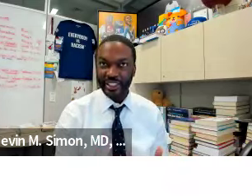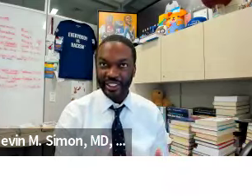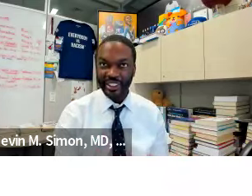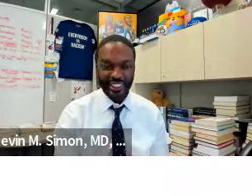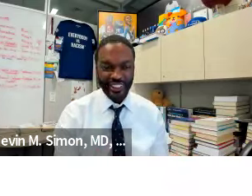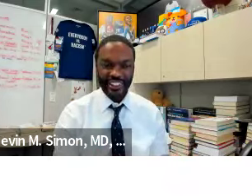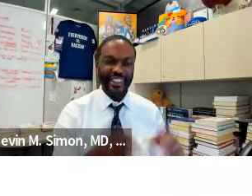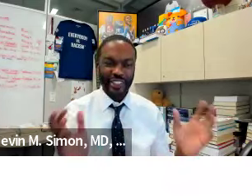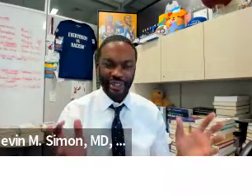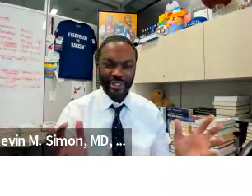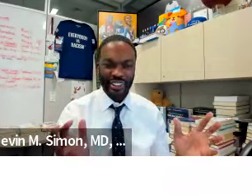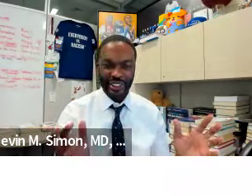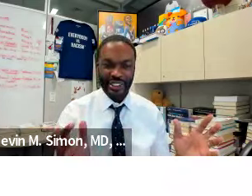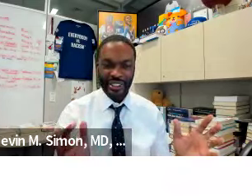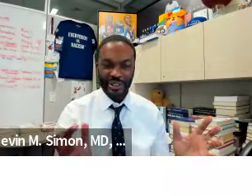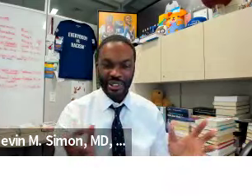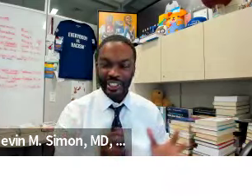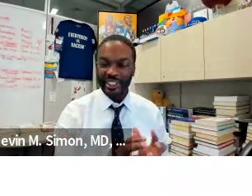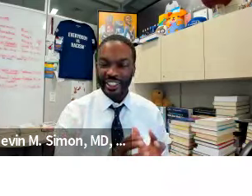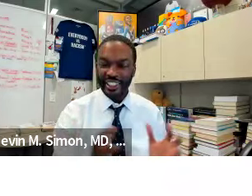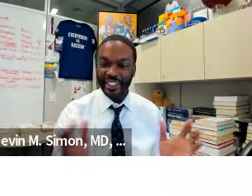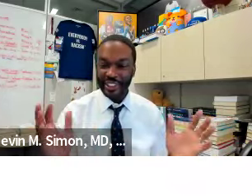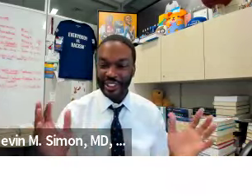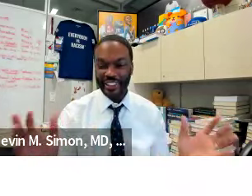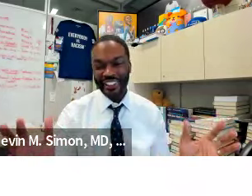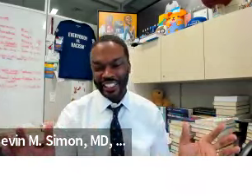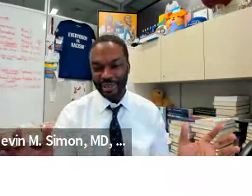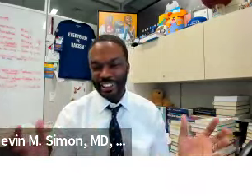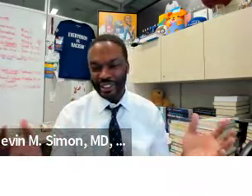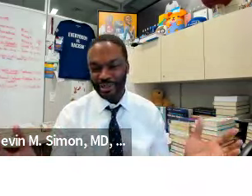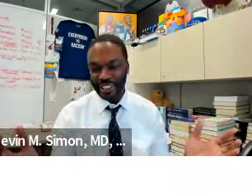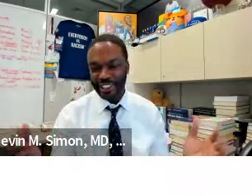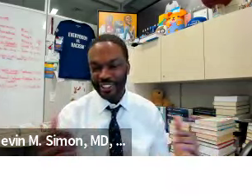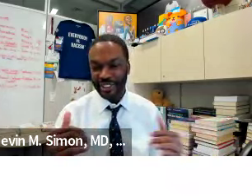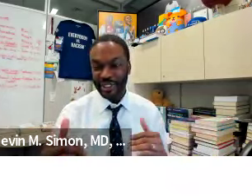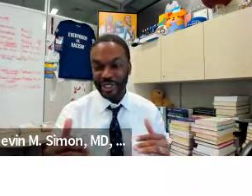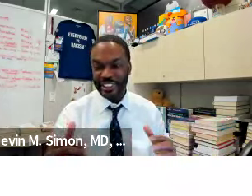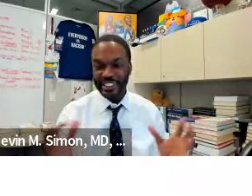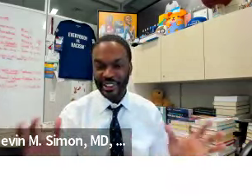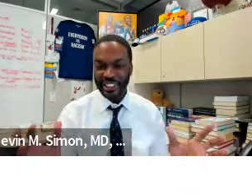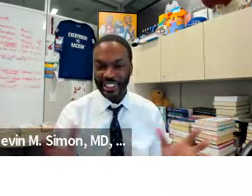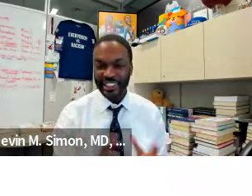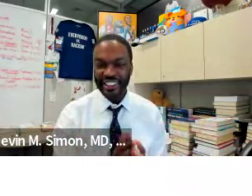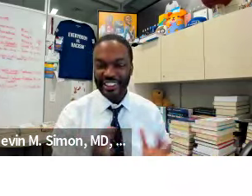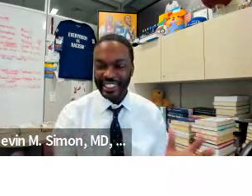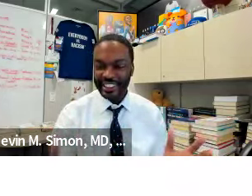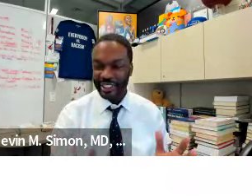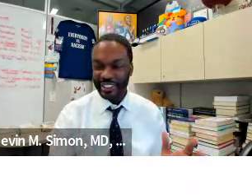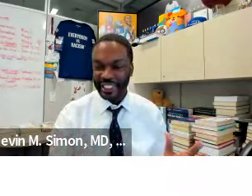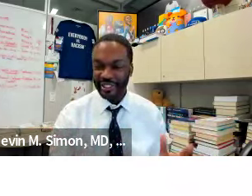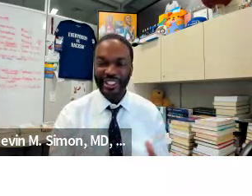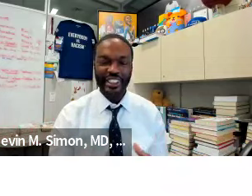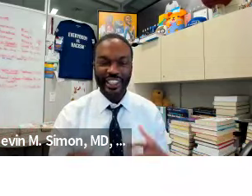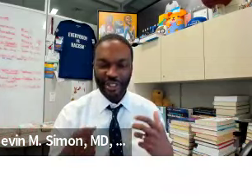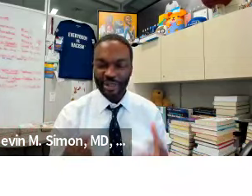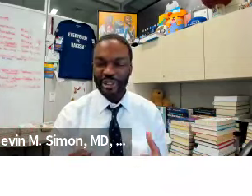oh, 8:30. Alarm clock goes off. All right, now you're going to calmly, as a caregiver, neutrally say, okay, honey, time to get